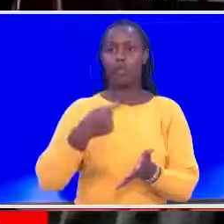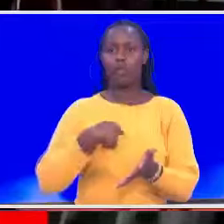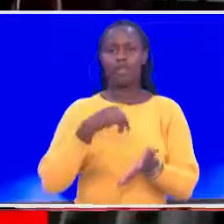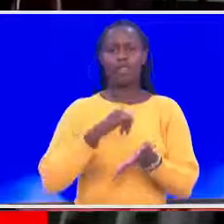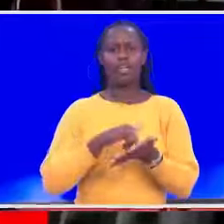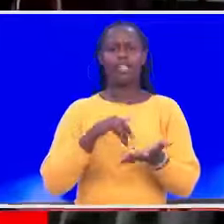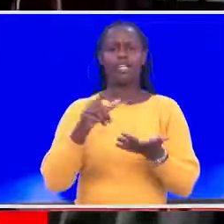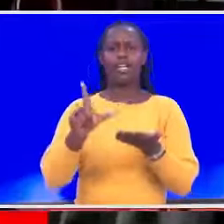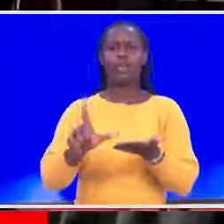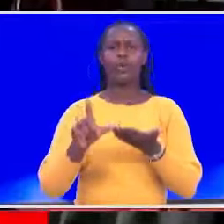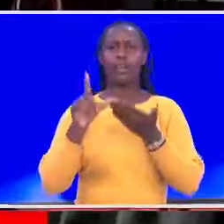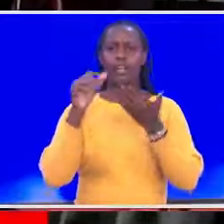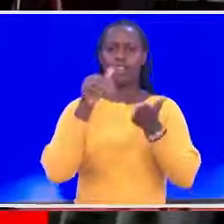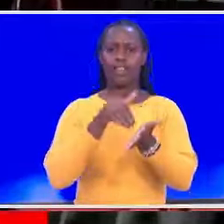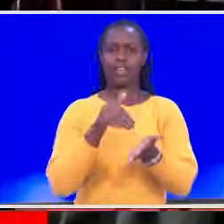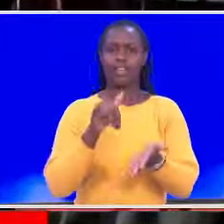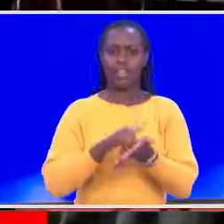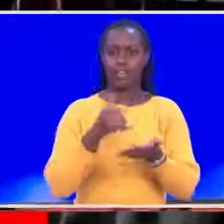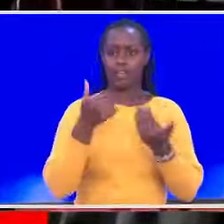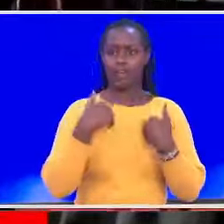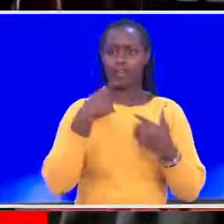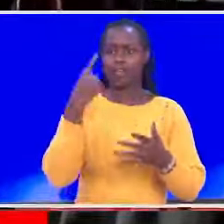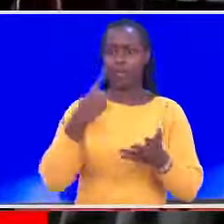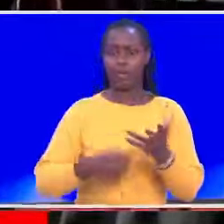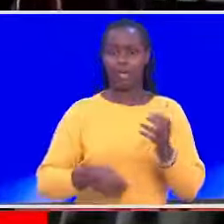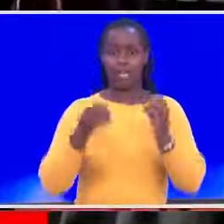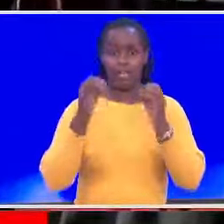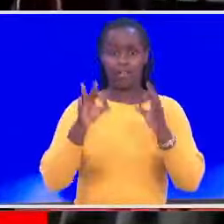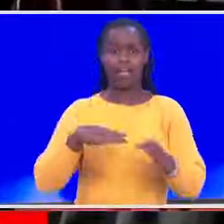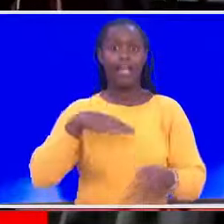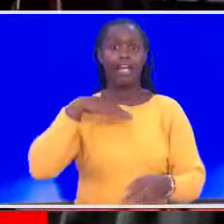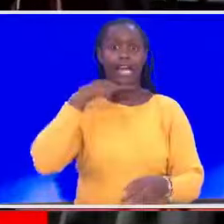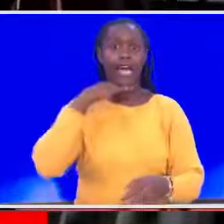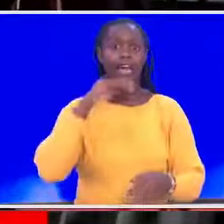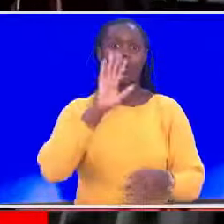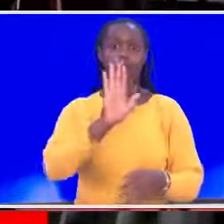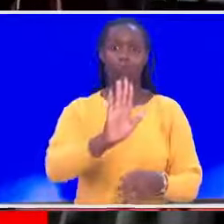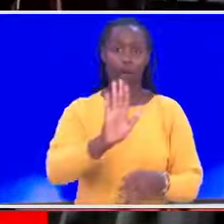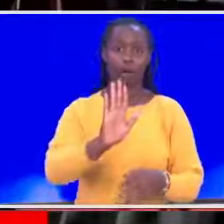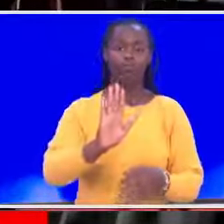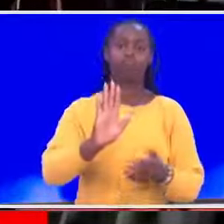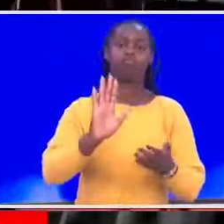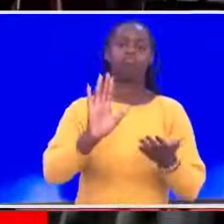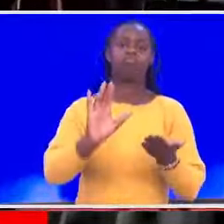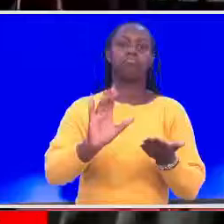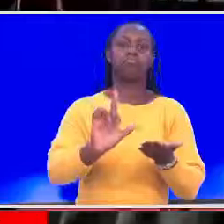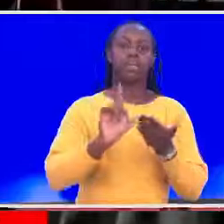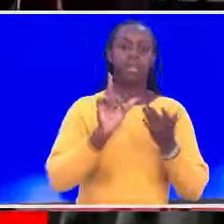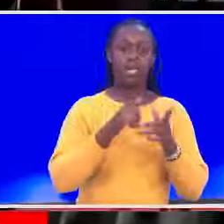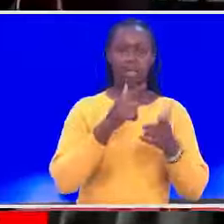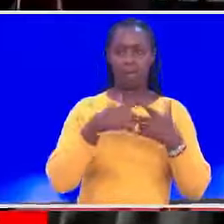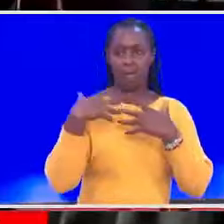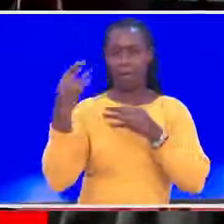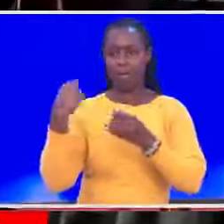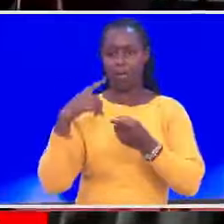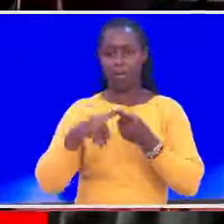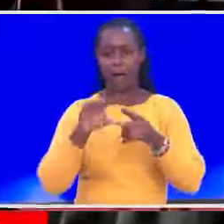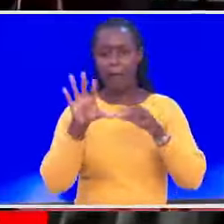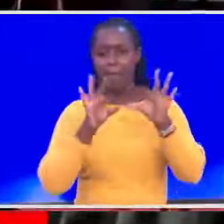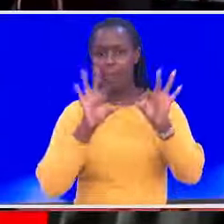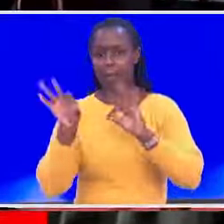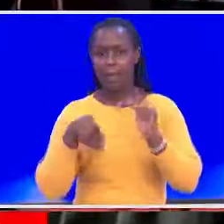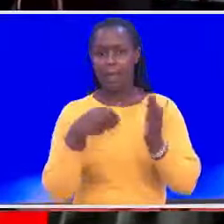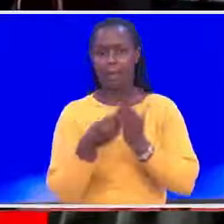him, and I enjoyed him. If you ever die, eh, kwa mazishi yako, nitaenda nianze kuchukua hizo madeni yangu, ndio at least nijenge mambo